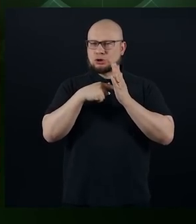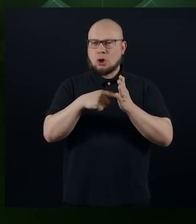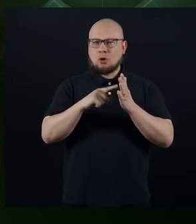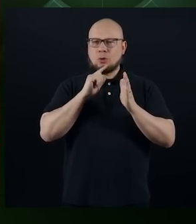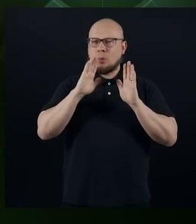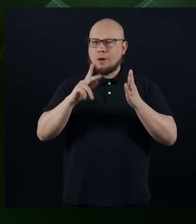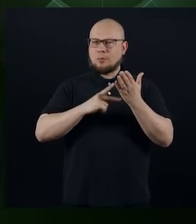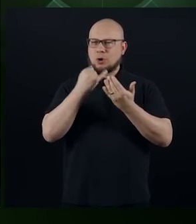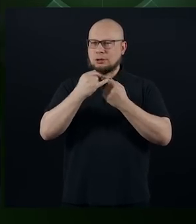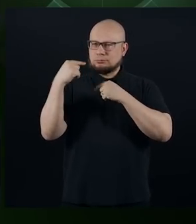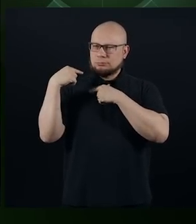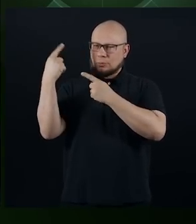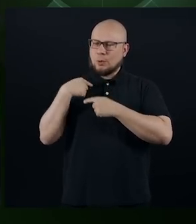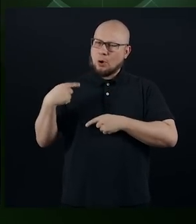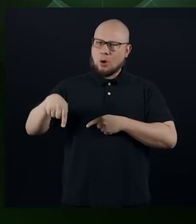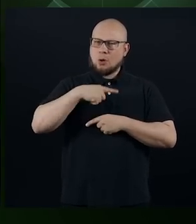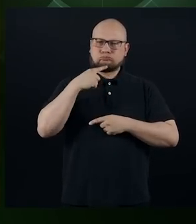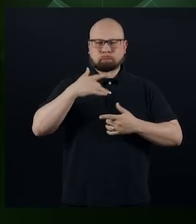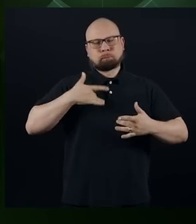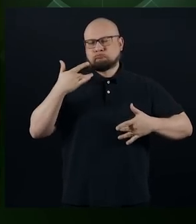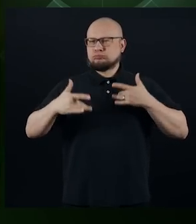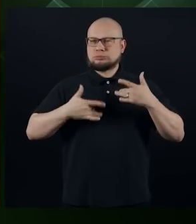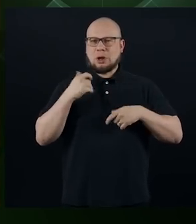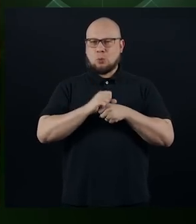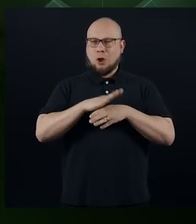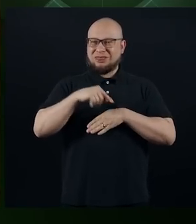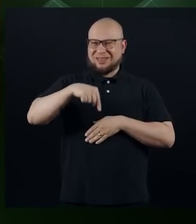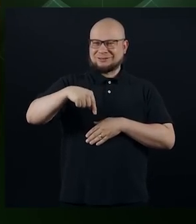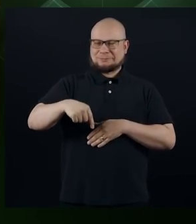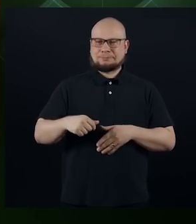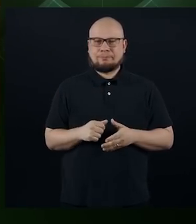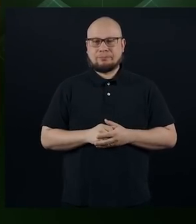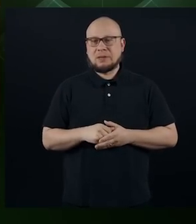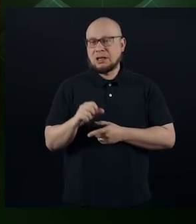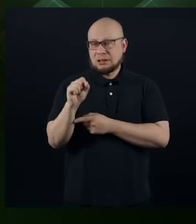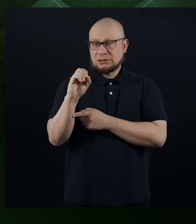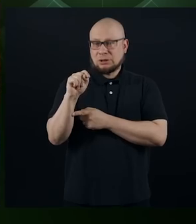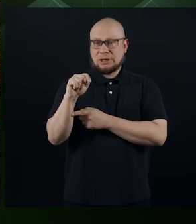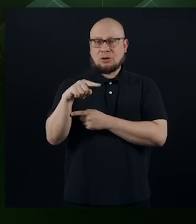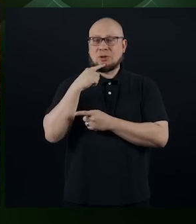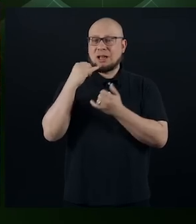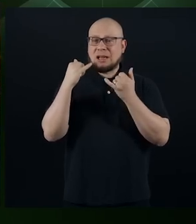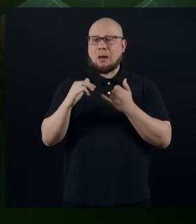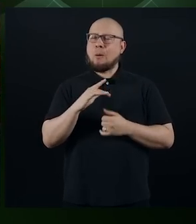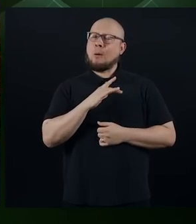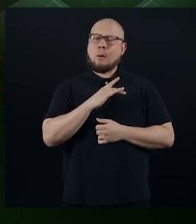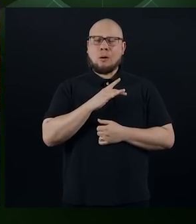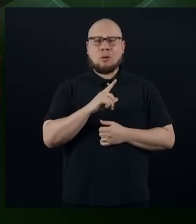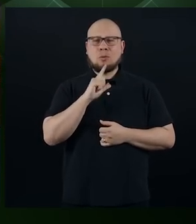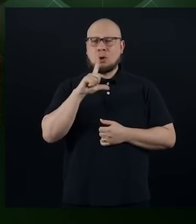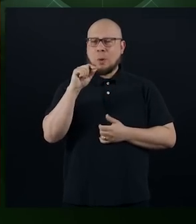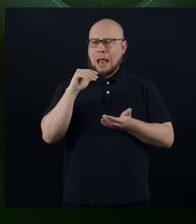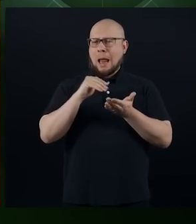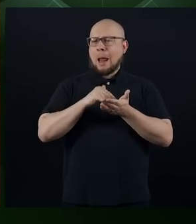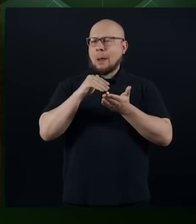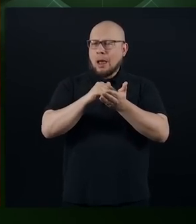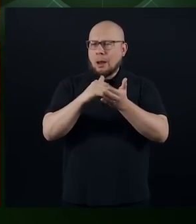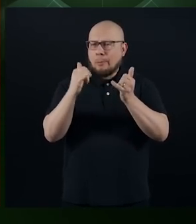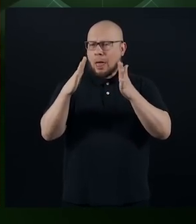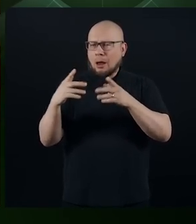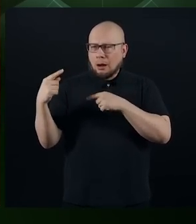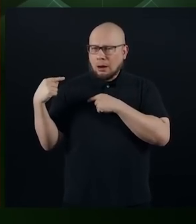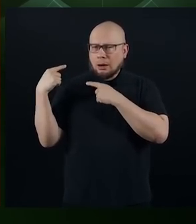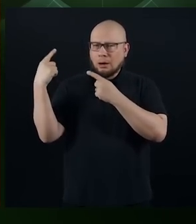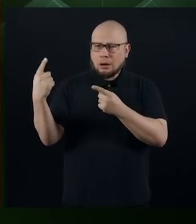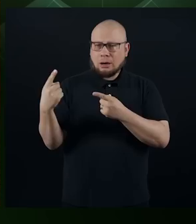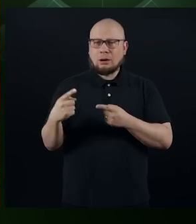on this and how excited everyone is to have had this opportunity. And Sea of Thieves has never been in a better place. We've had over 20 million people play, we've been adding